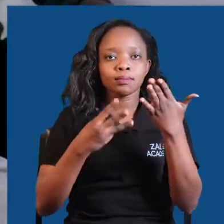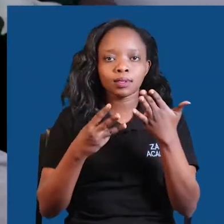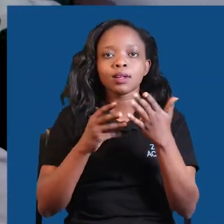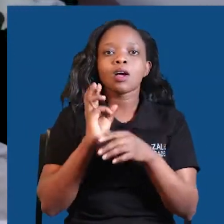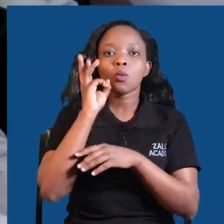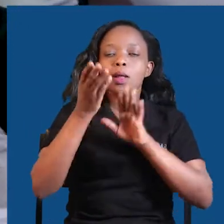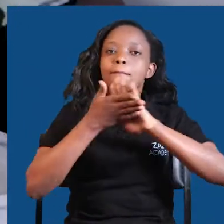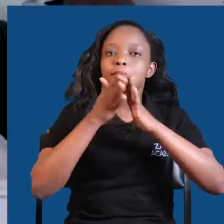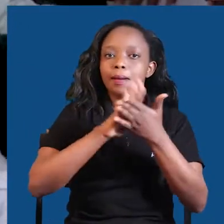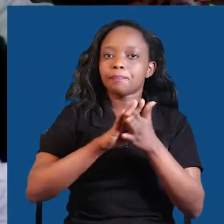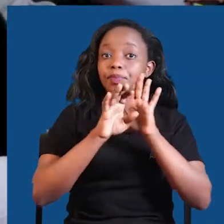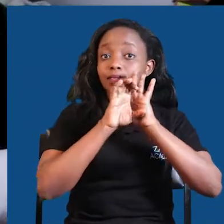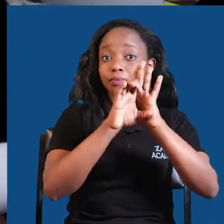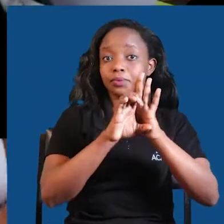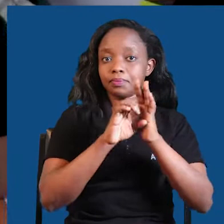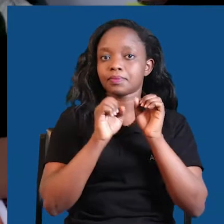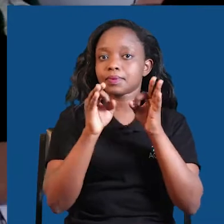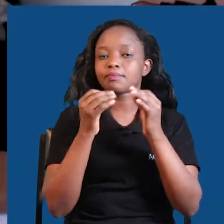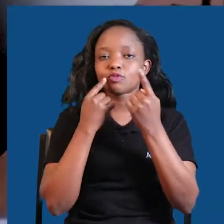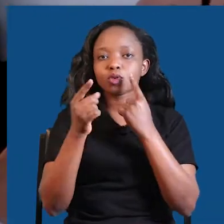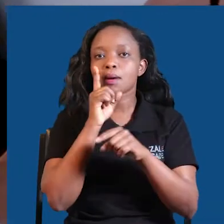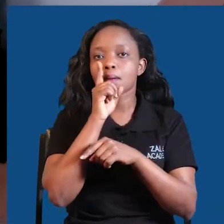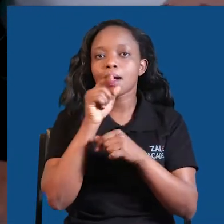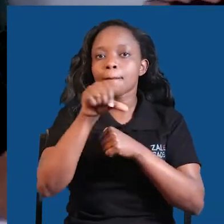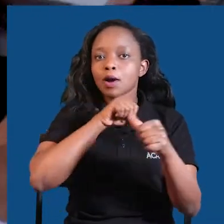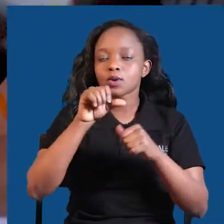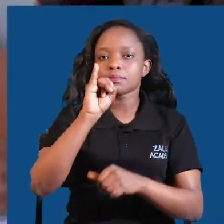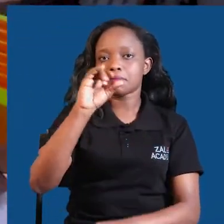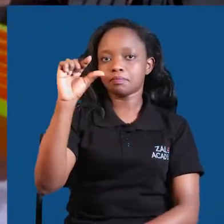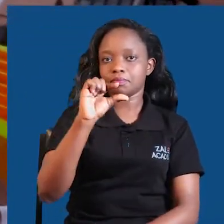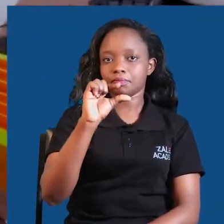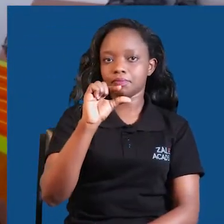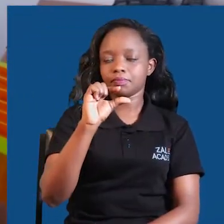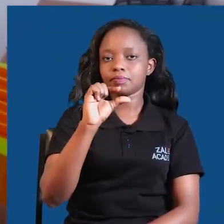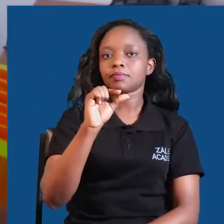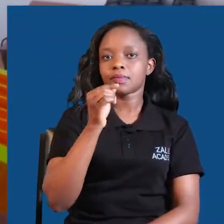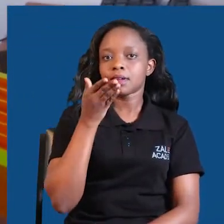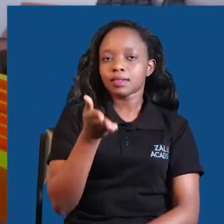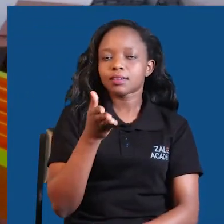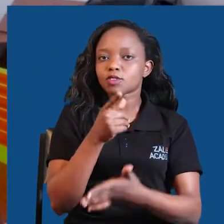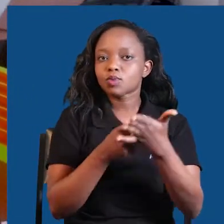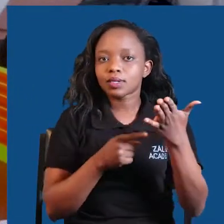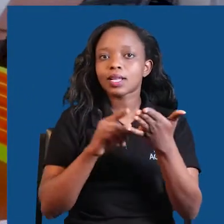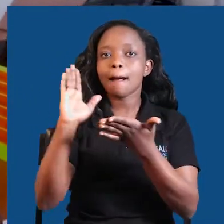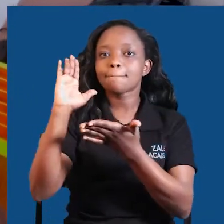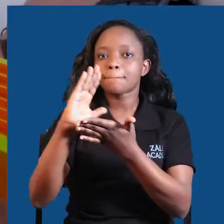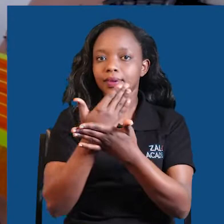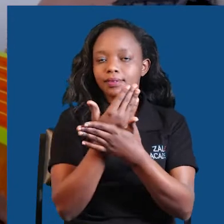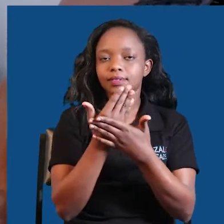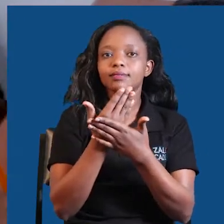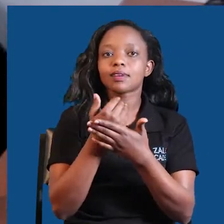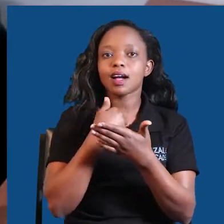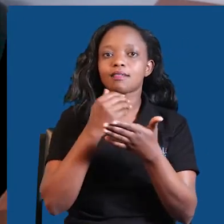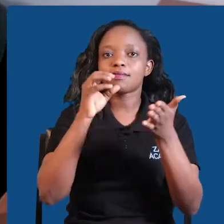our website should appear. So for example, we've talked about Instagram, right? So Instagram, there is that